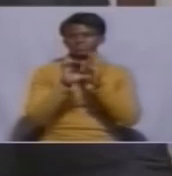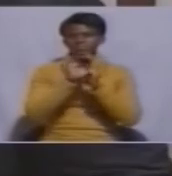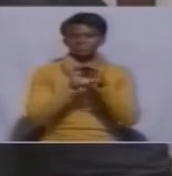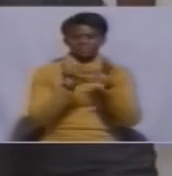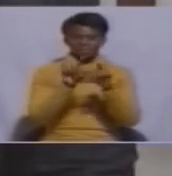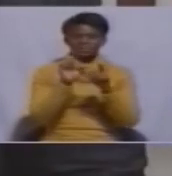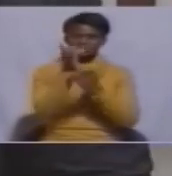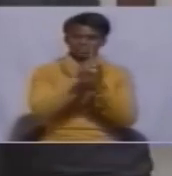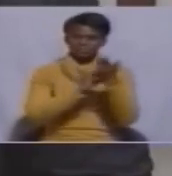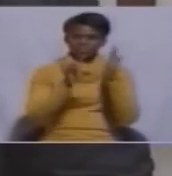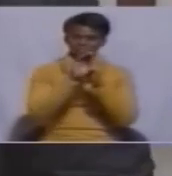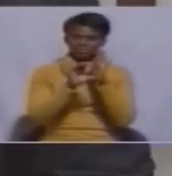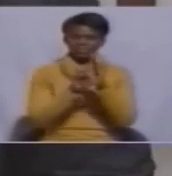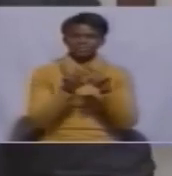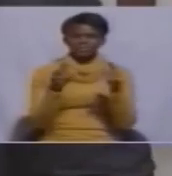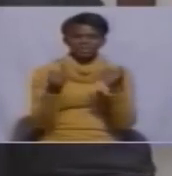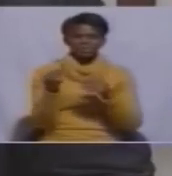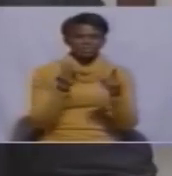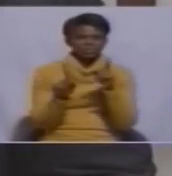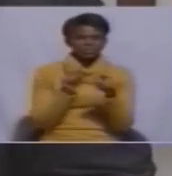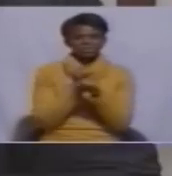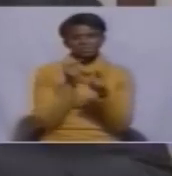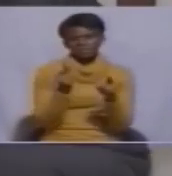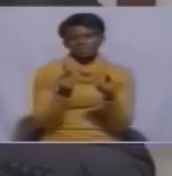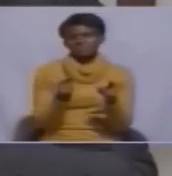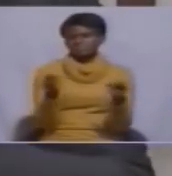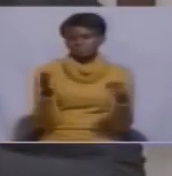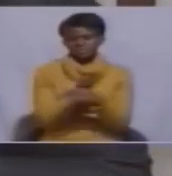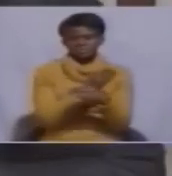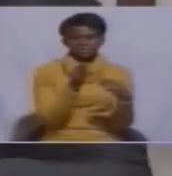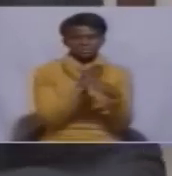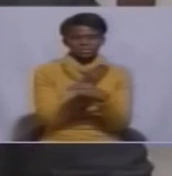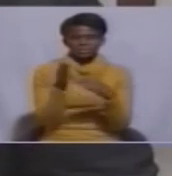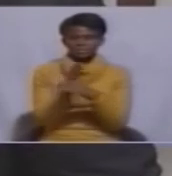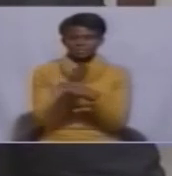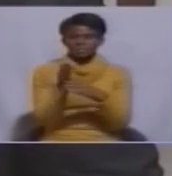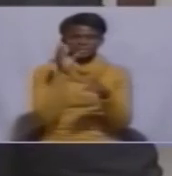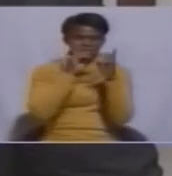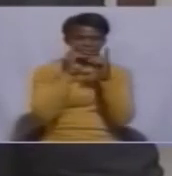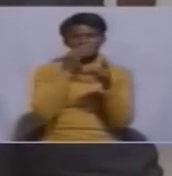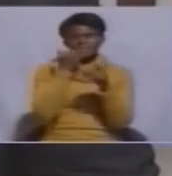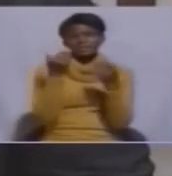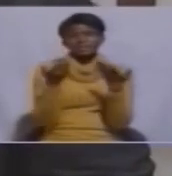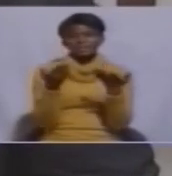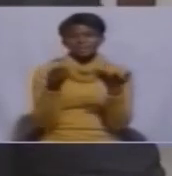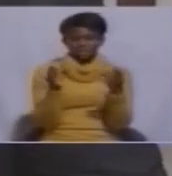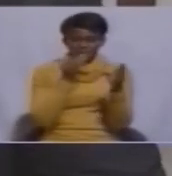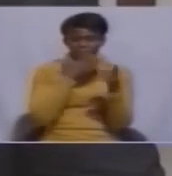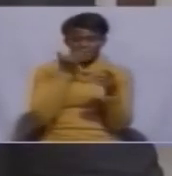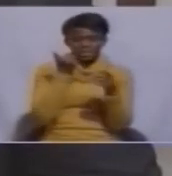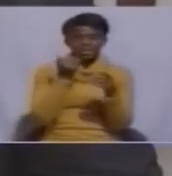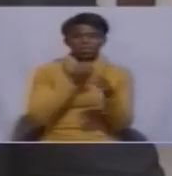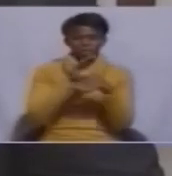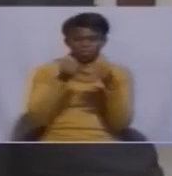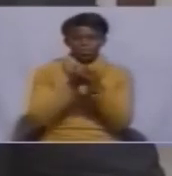draft constitution. But then people were just preoccupied in saying, let it be passed without debate. So it would have been better if all